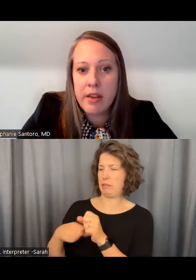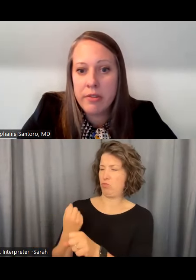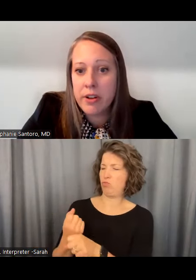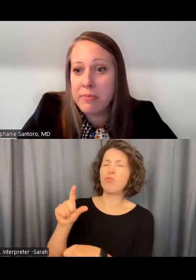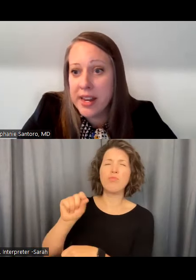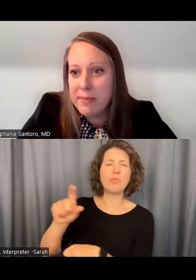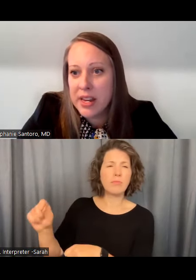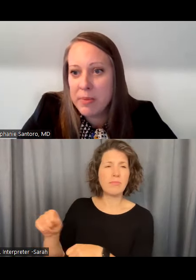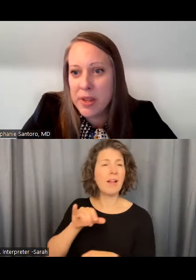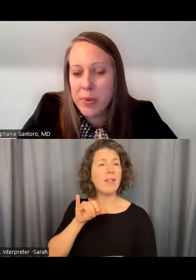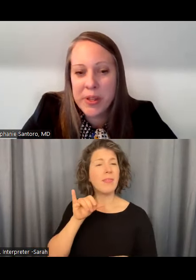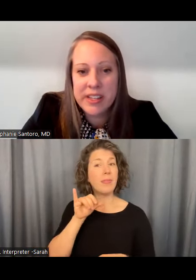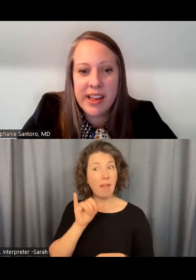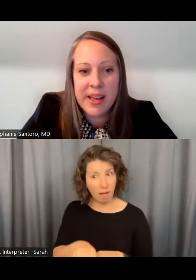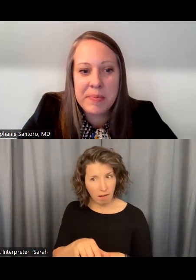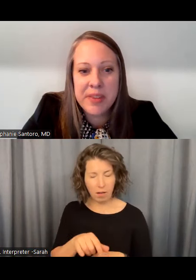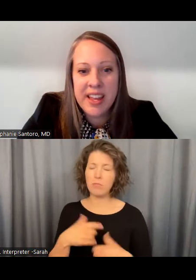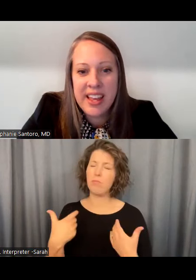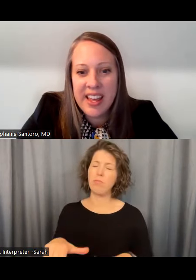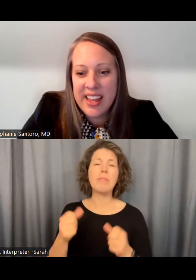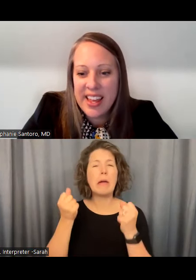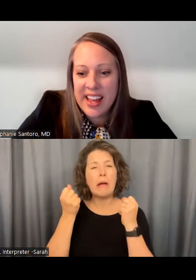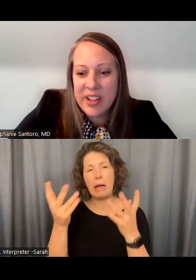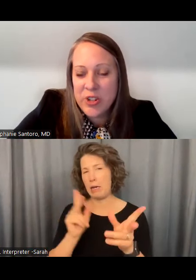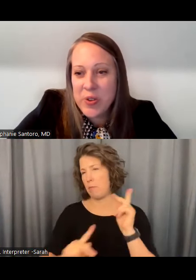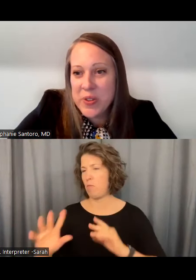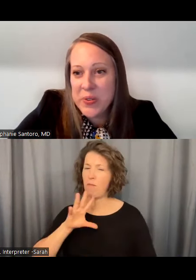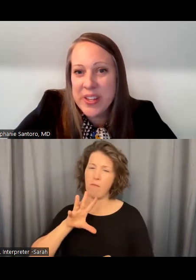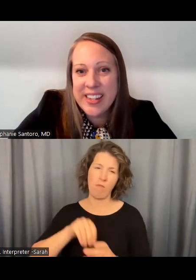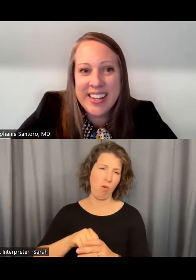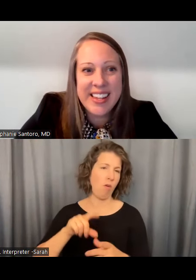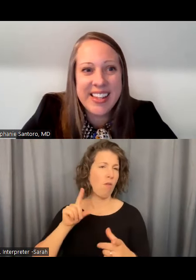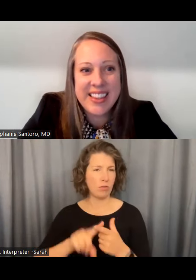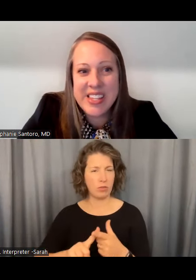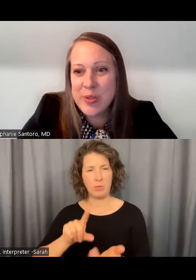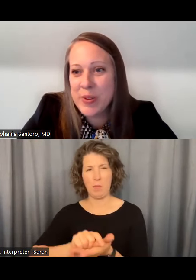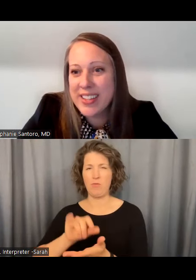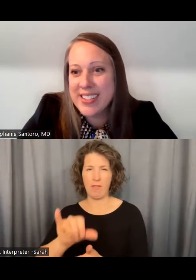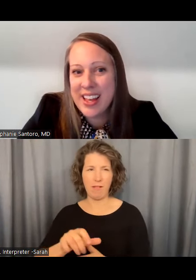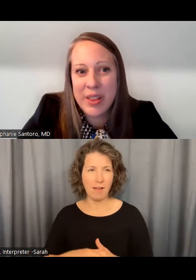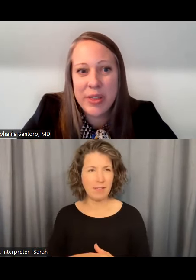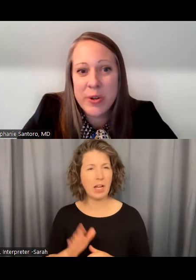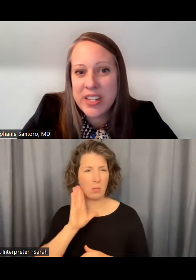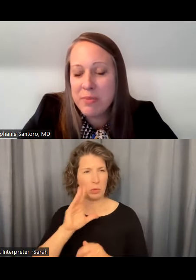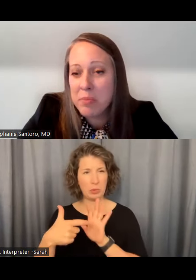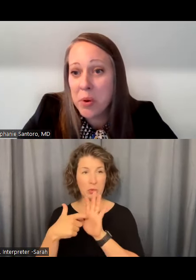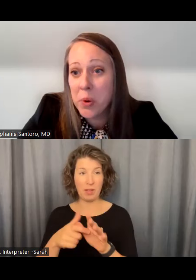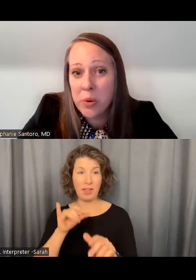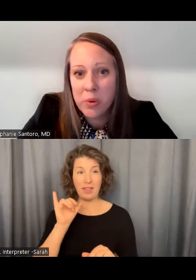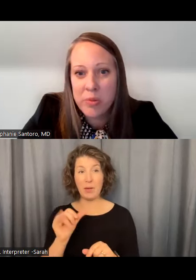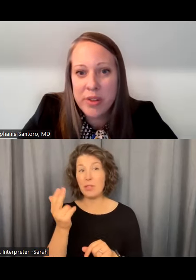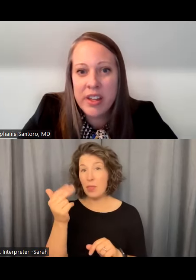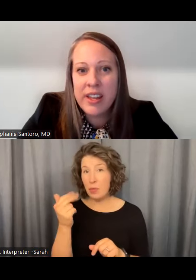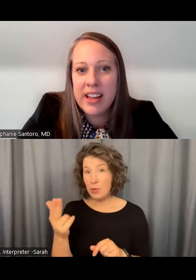was an effort of many, many people. I'll show you, this was a 13-member